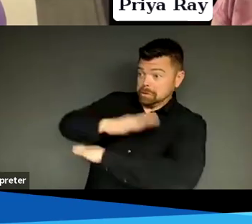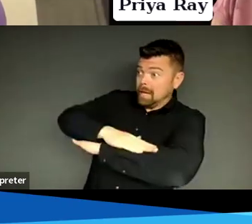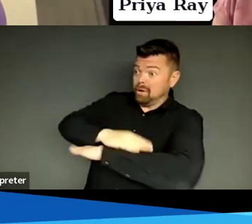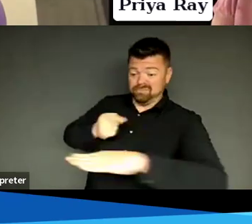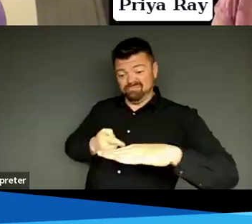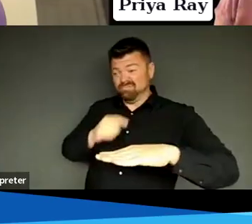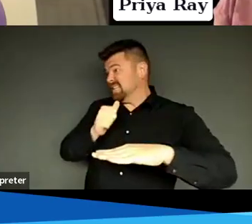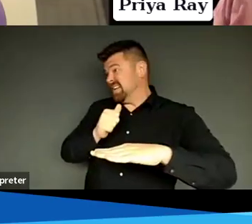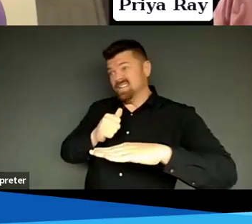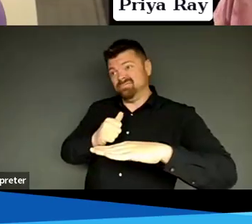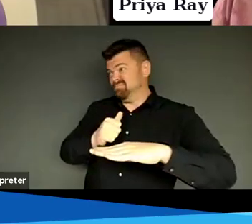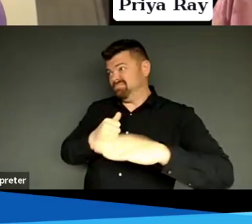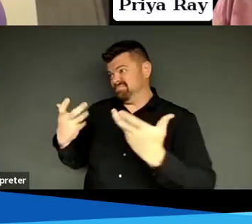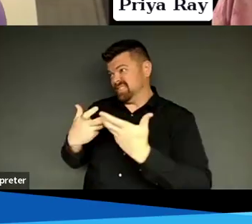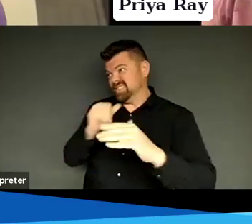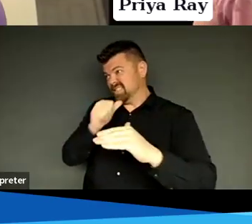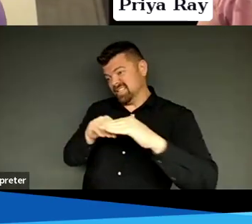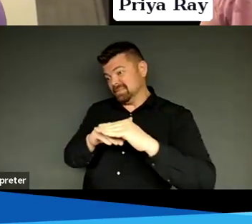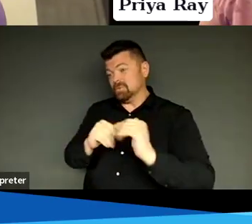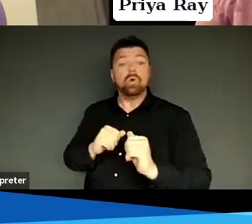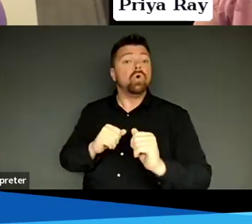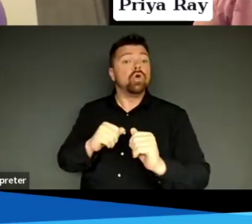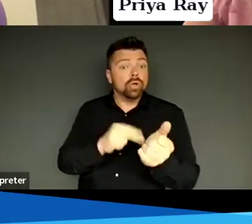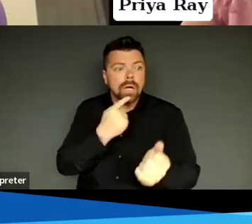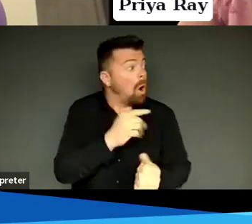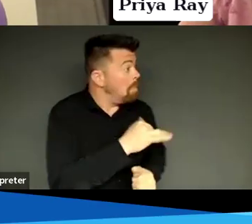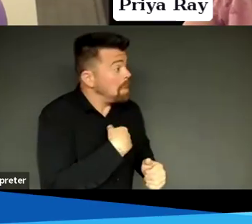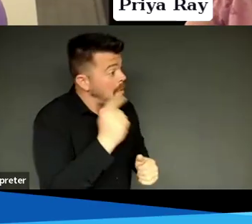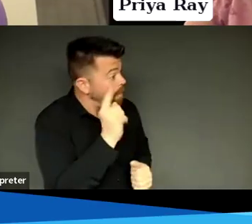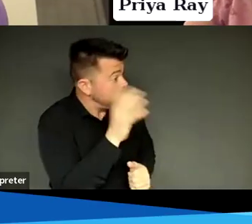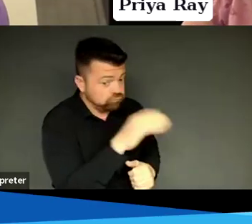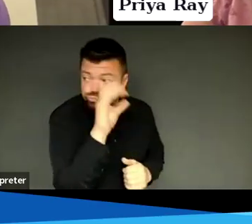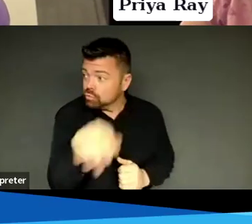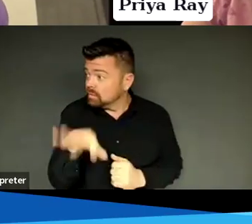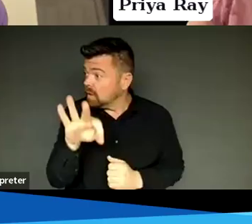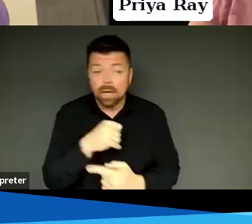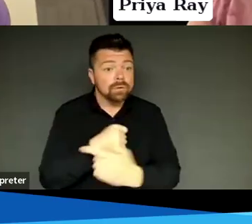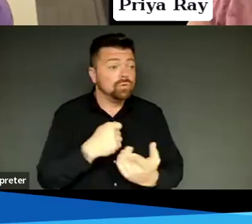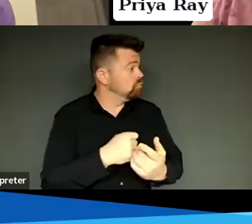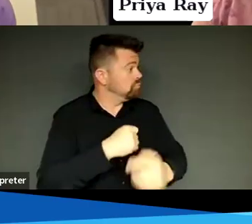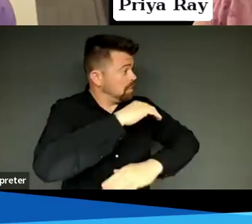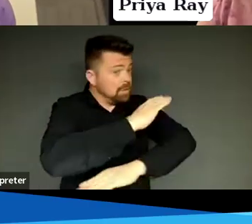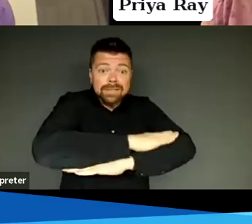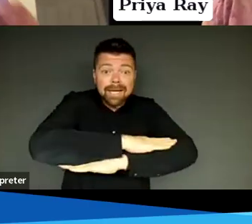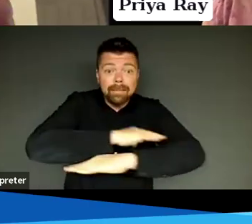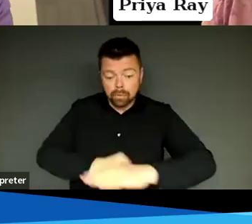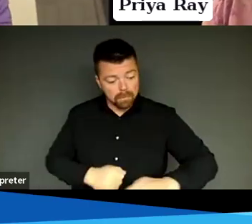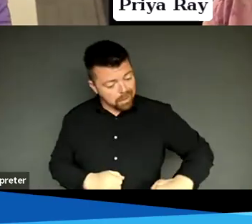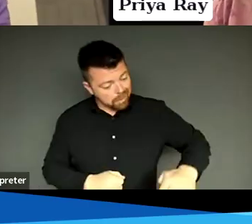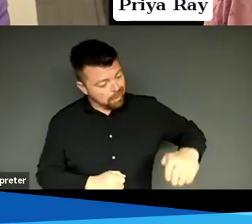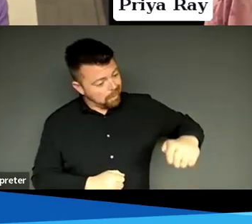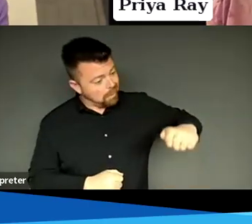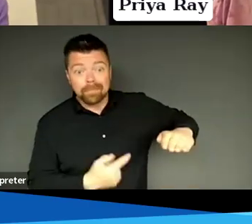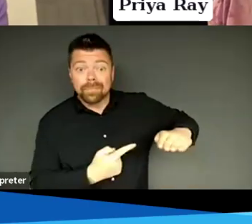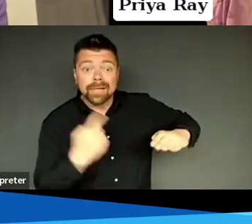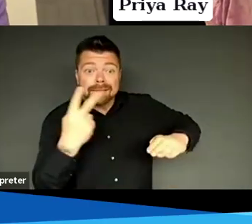So the nurse was like, oh, I'm going to find one. And then she's like, oh, yeah, the table goes up to here. And she kind of showed it on her legs.